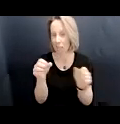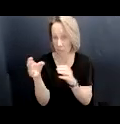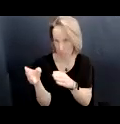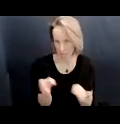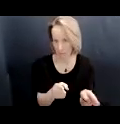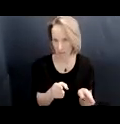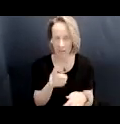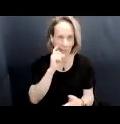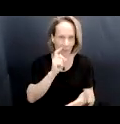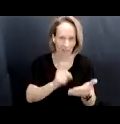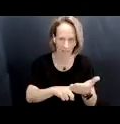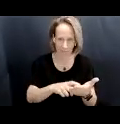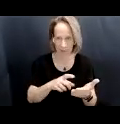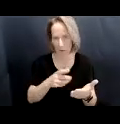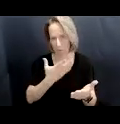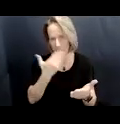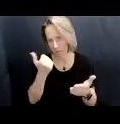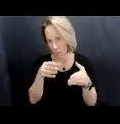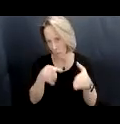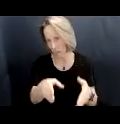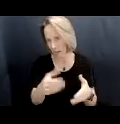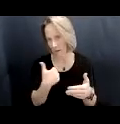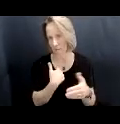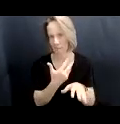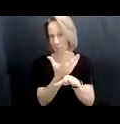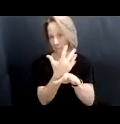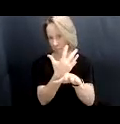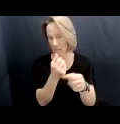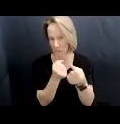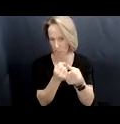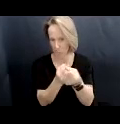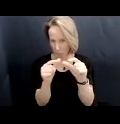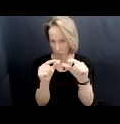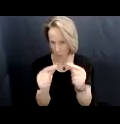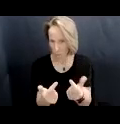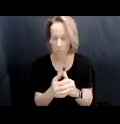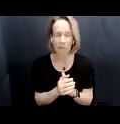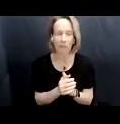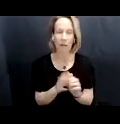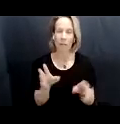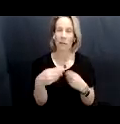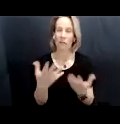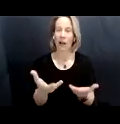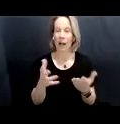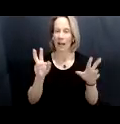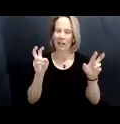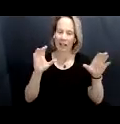for a virtual support group. We will learn how to provide active listening in a virtual